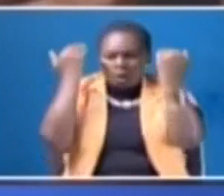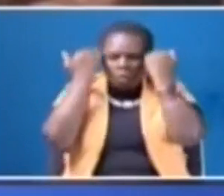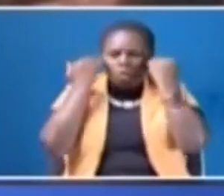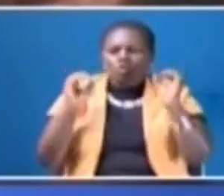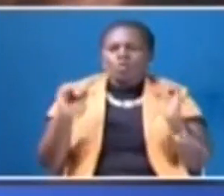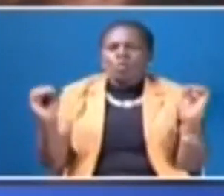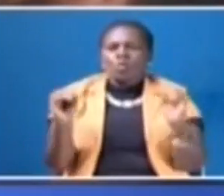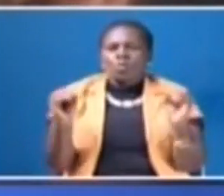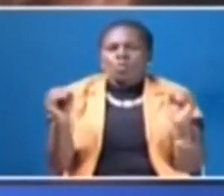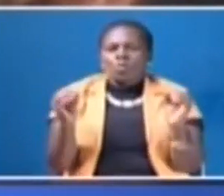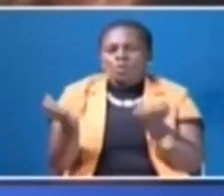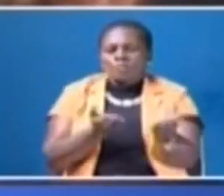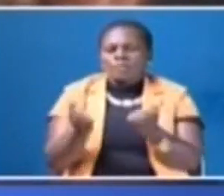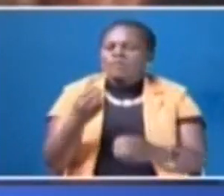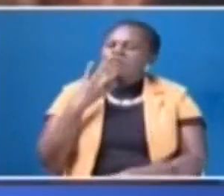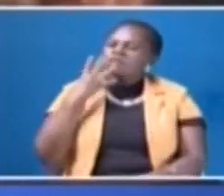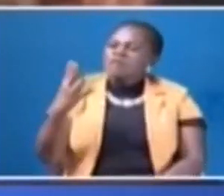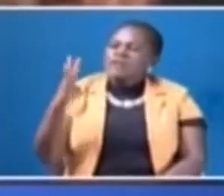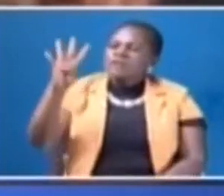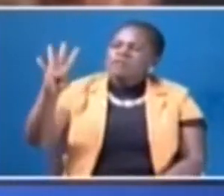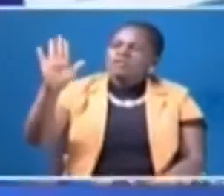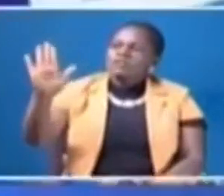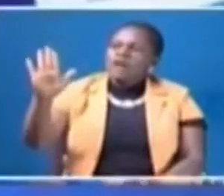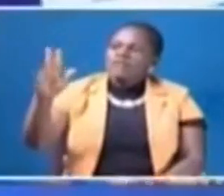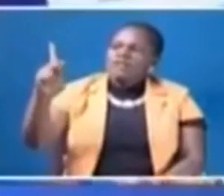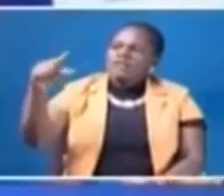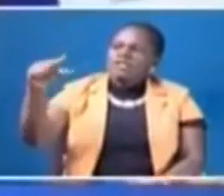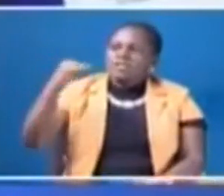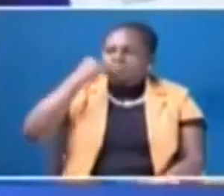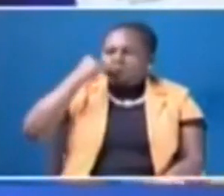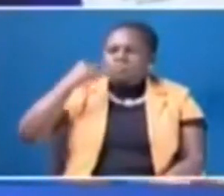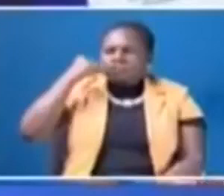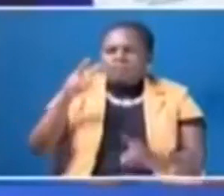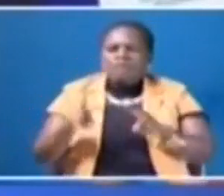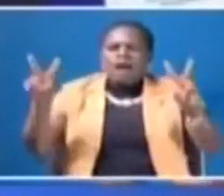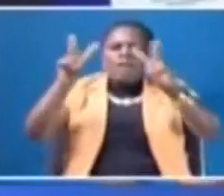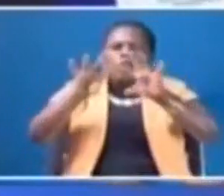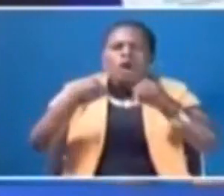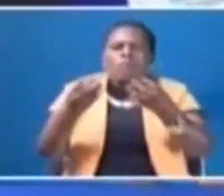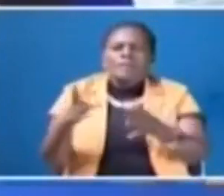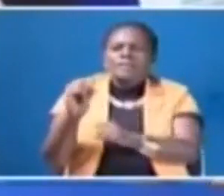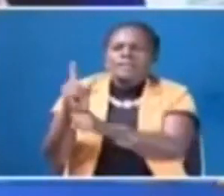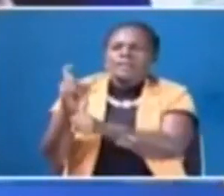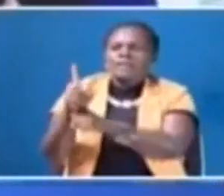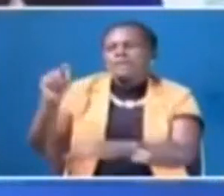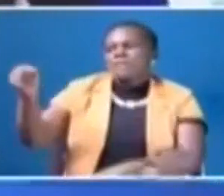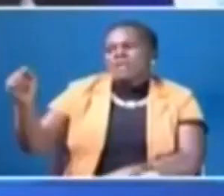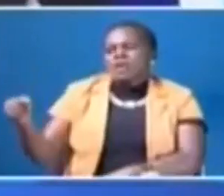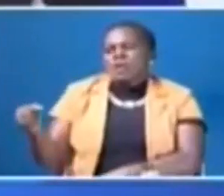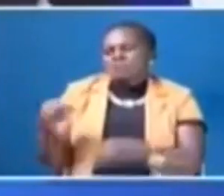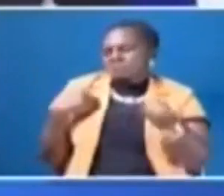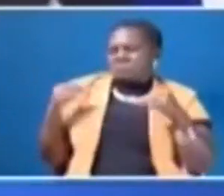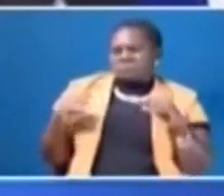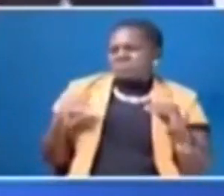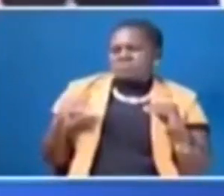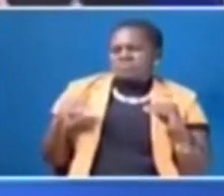court for trafficking 445 kilograms of Bhang with a street value of 11 million shillings. He, however,